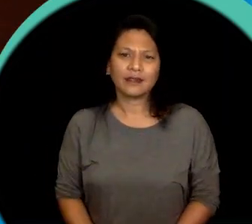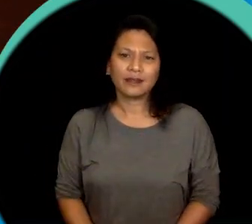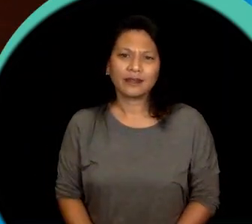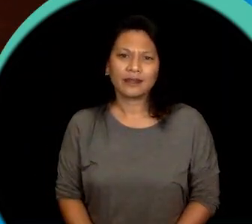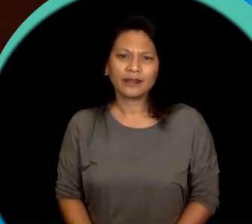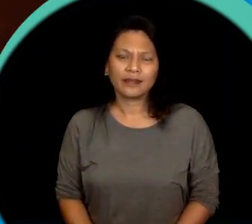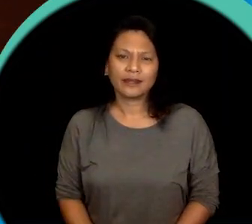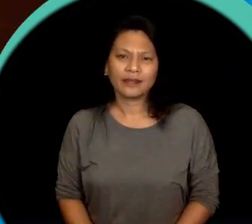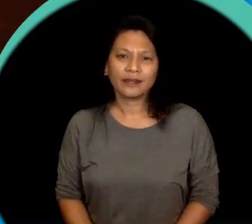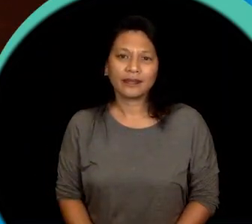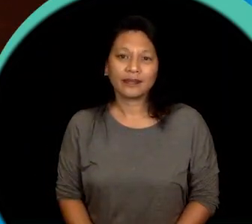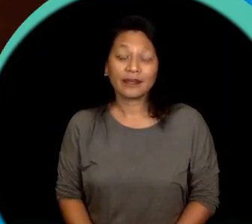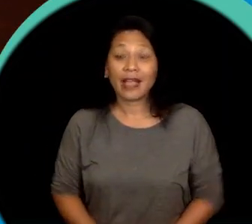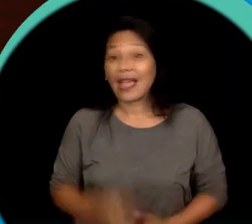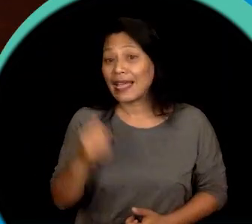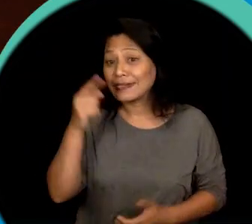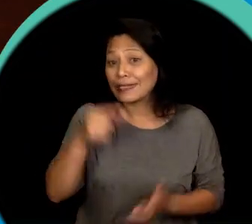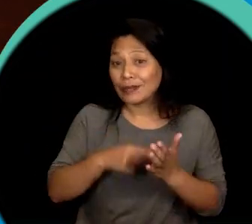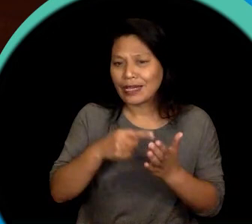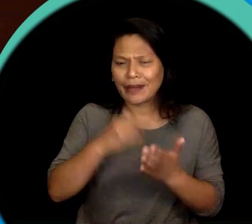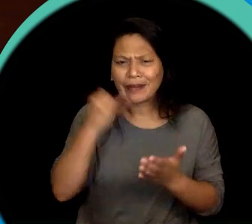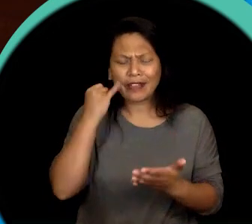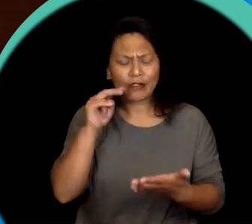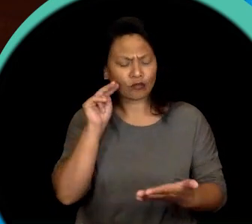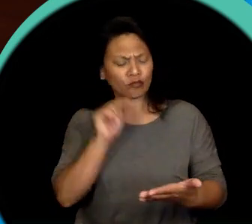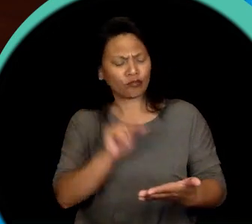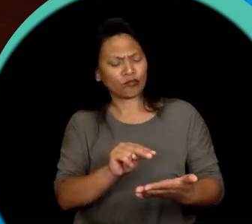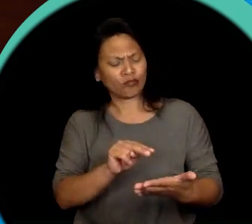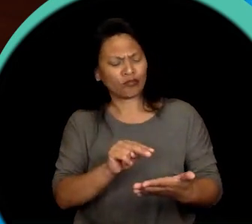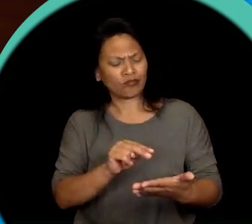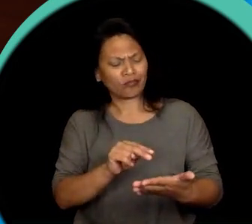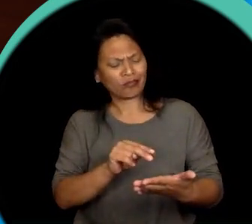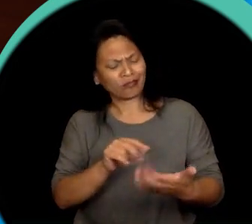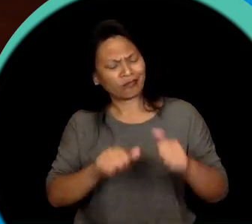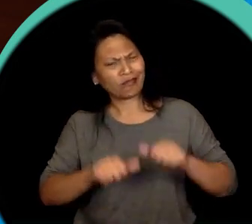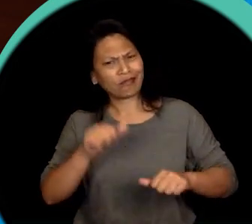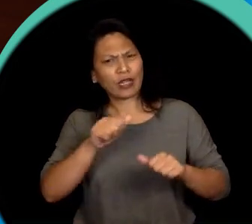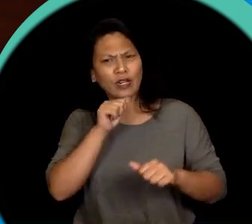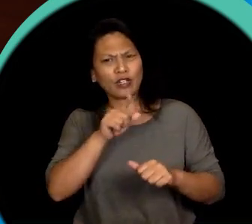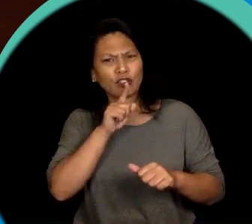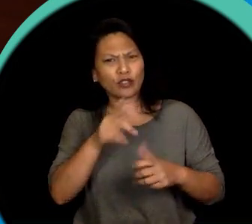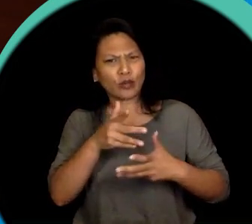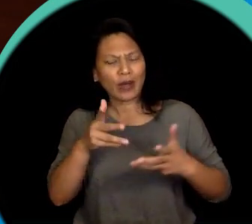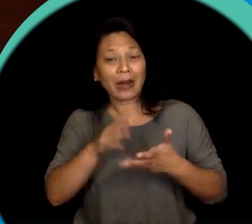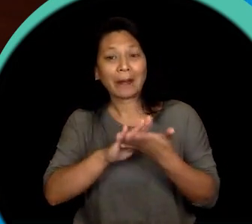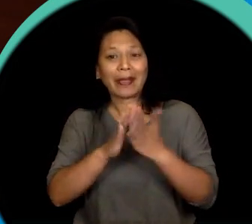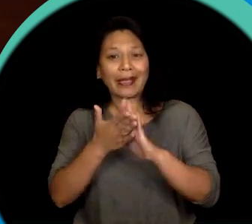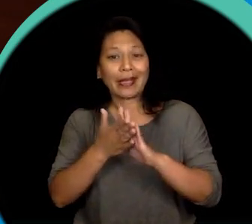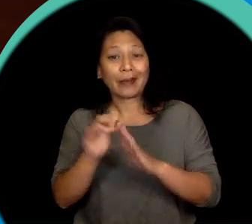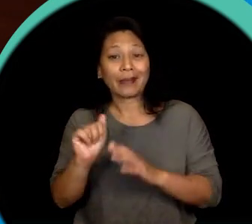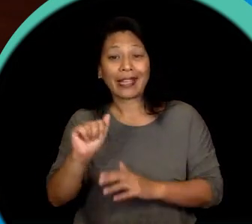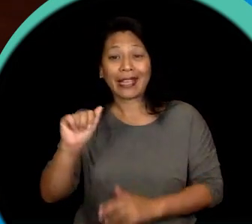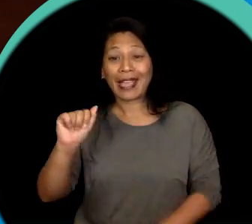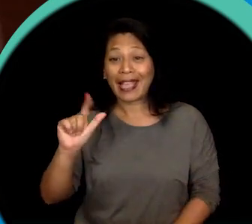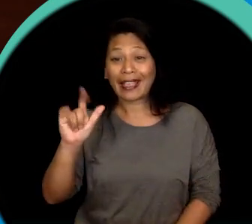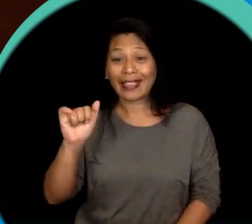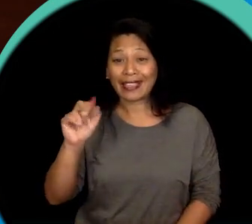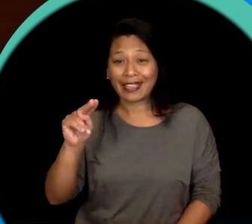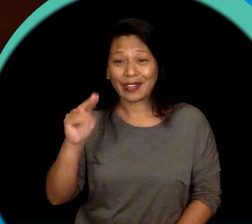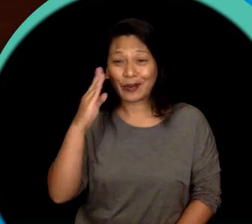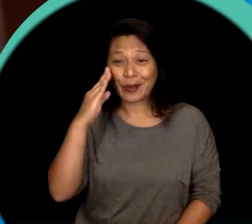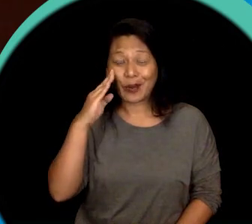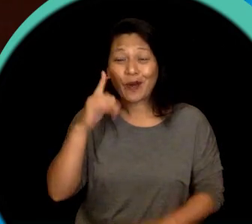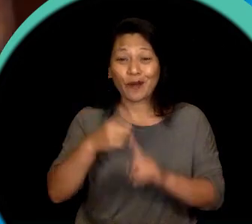and you know what? Sometimes if I'm not sure what it is, I turn it into an alien creature. So let's give it lots of legs, because that